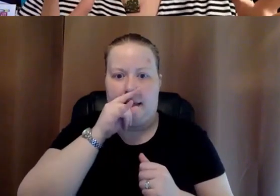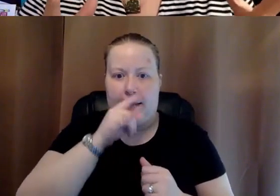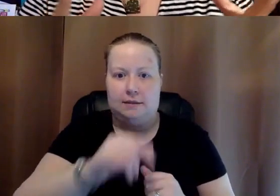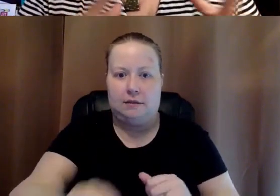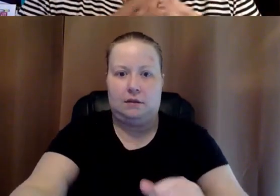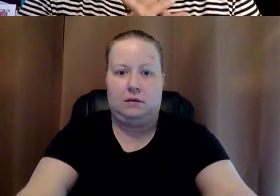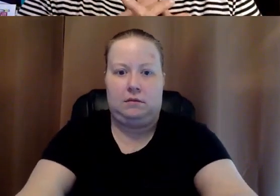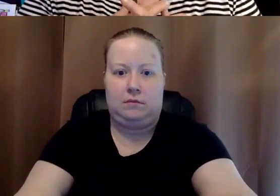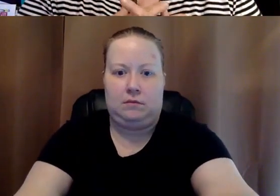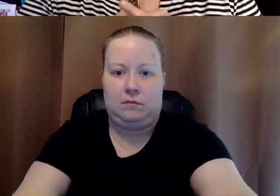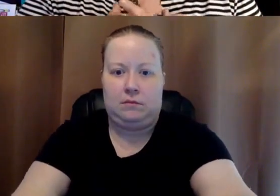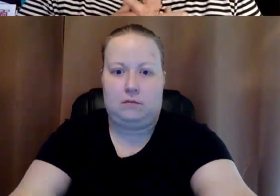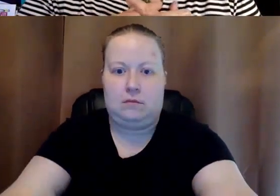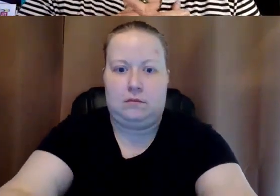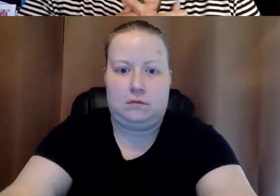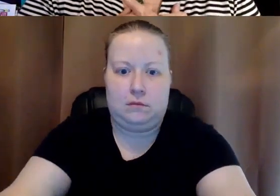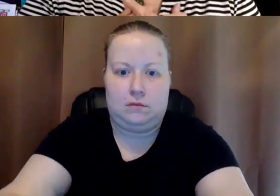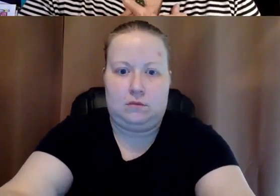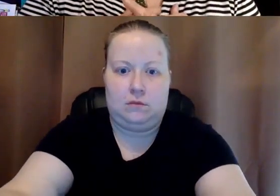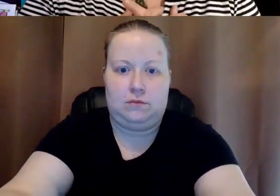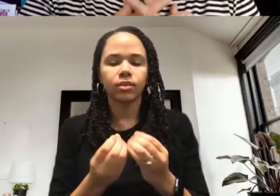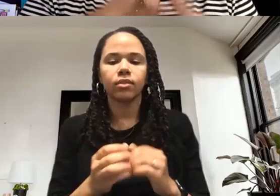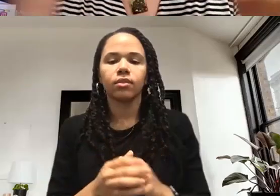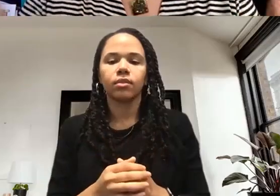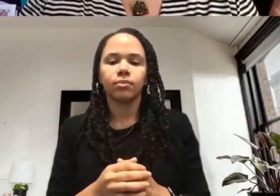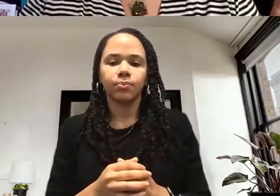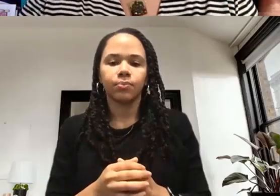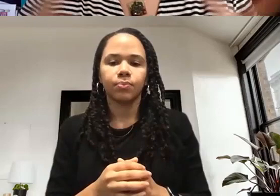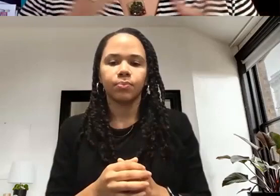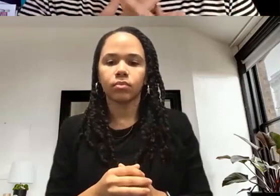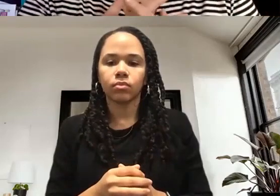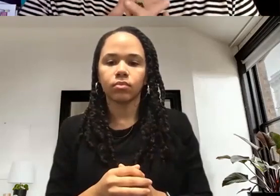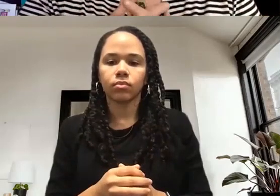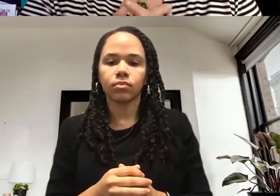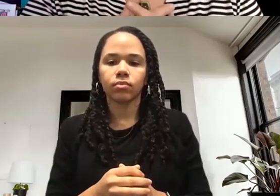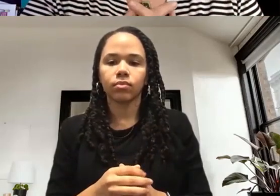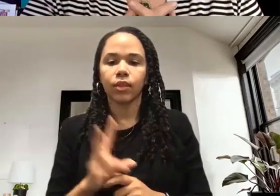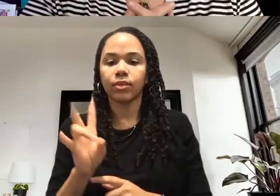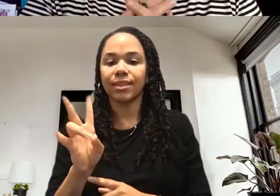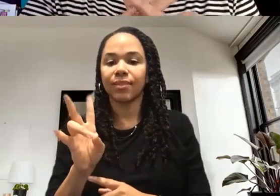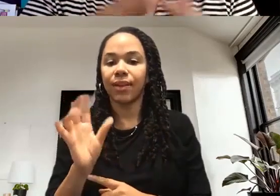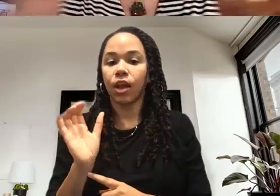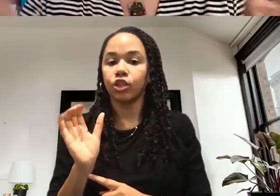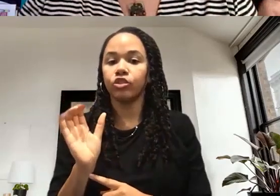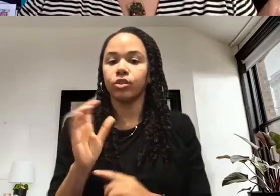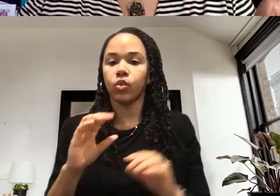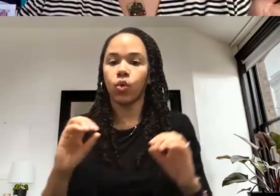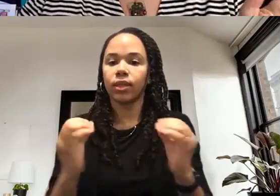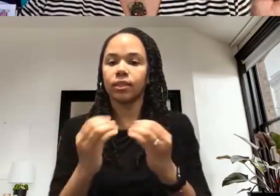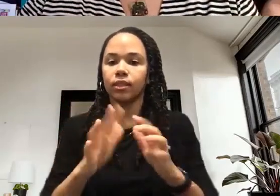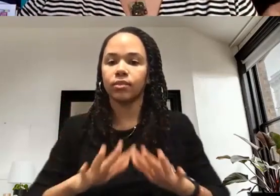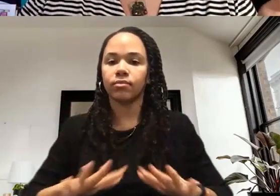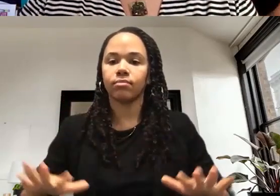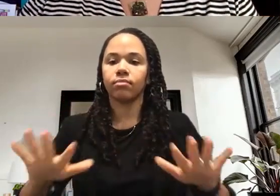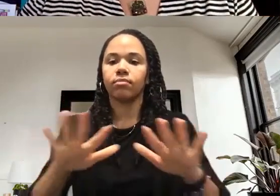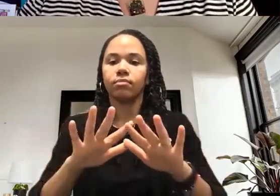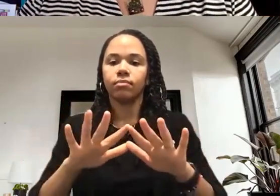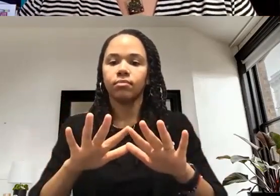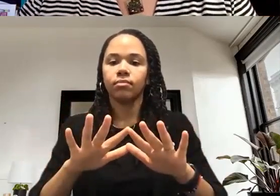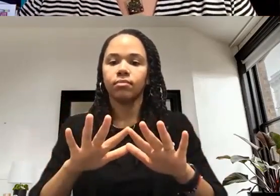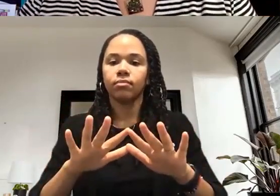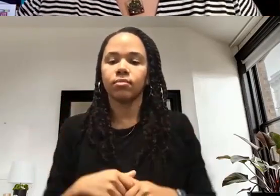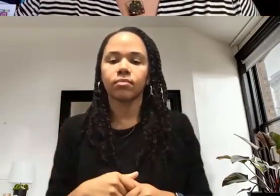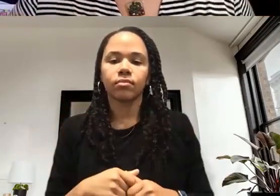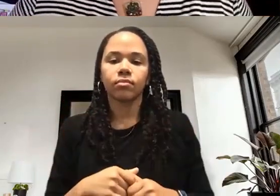with organizations, and there's 700 of them. So across those, we're covering all kinds